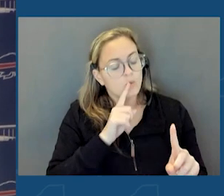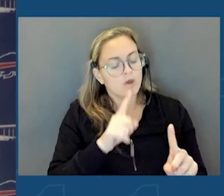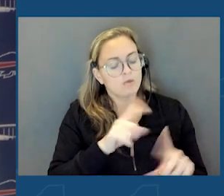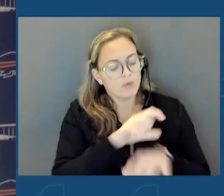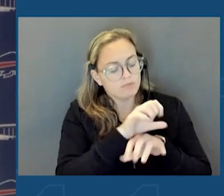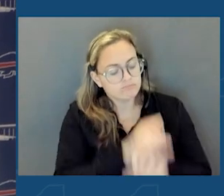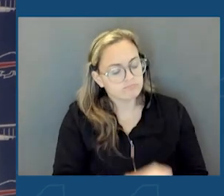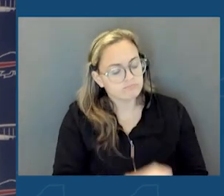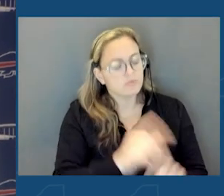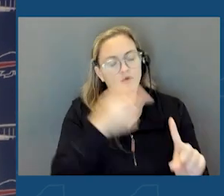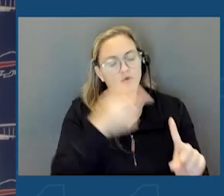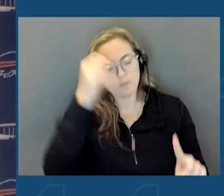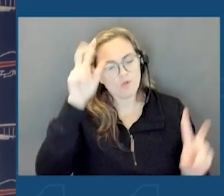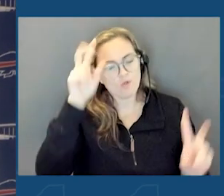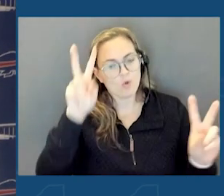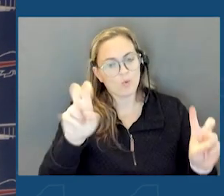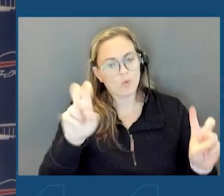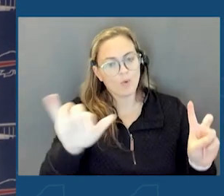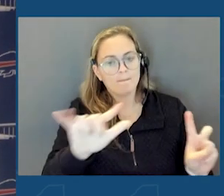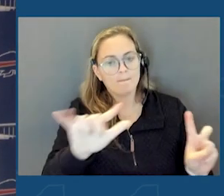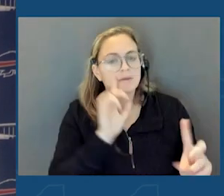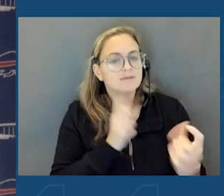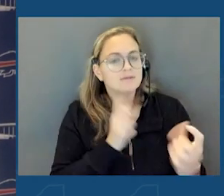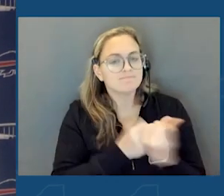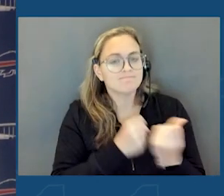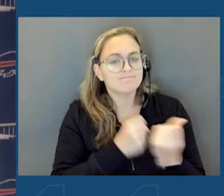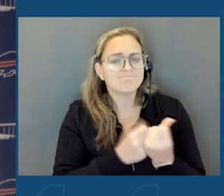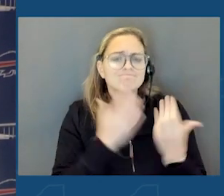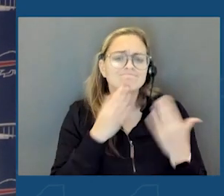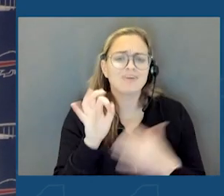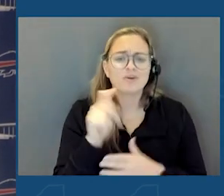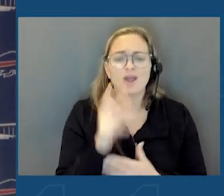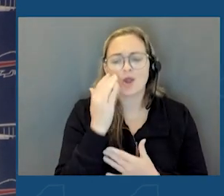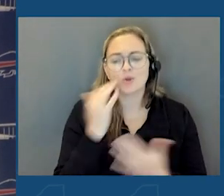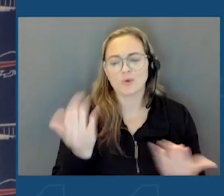always be a Buffalo Bills fan. So thank you, Frank. I know you're out here today.